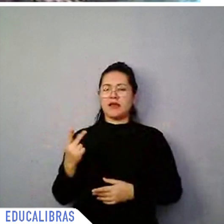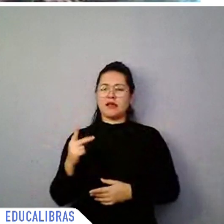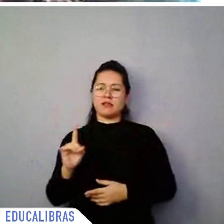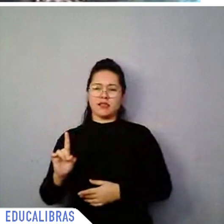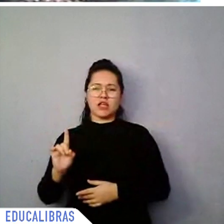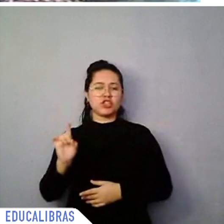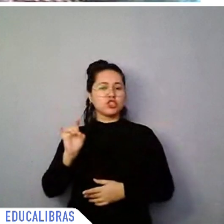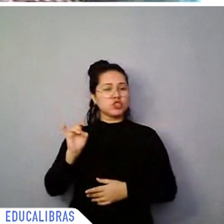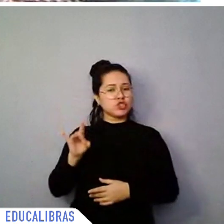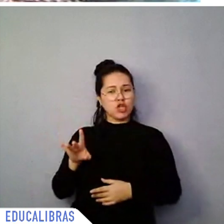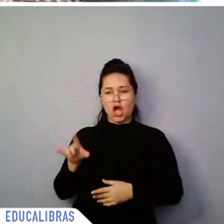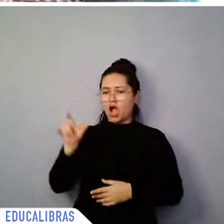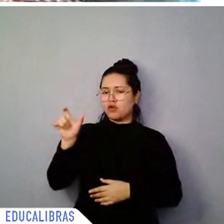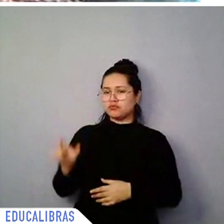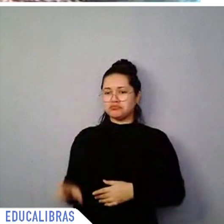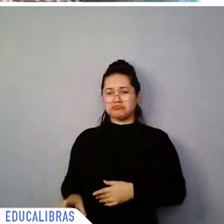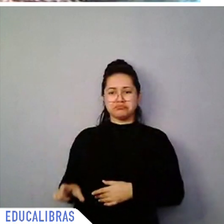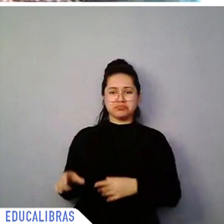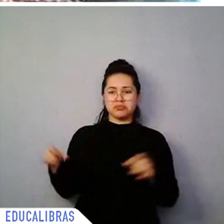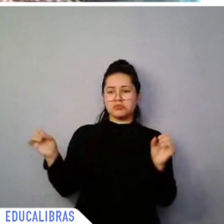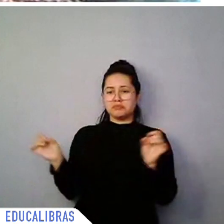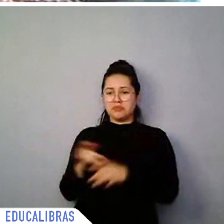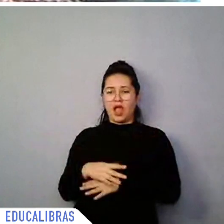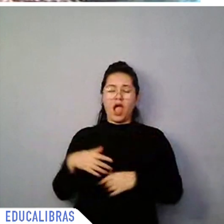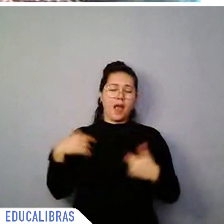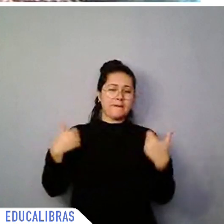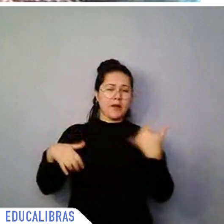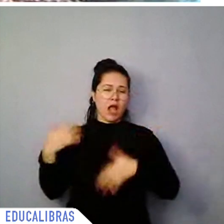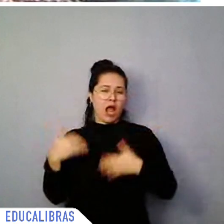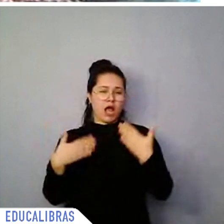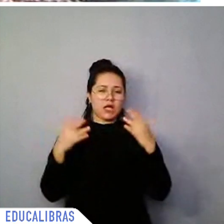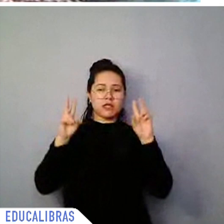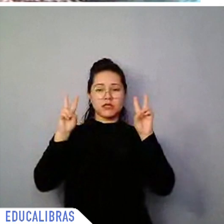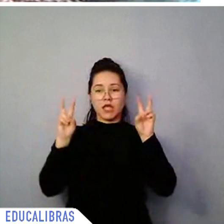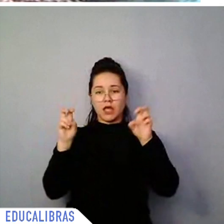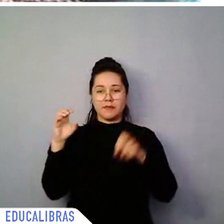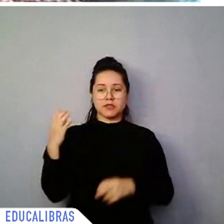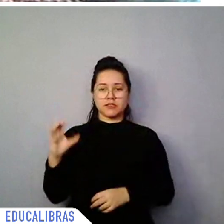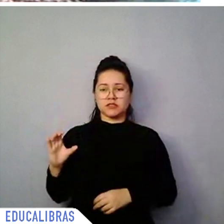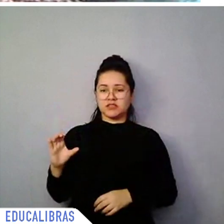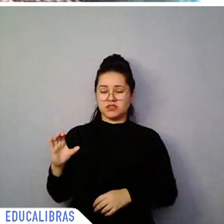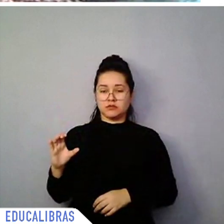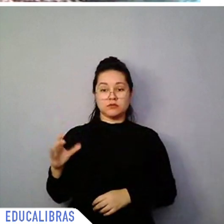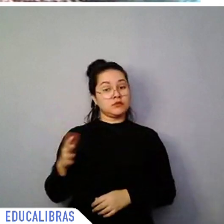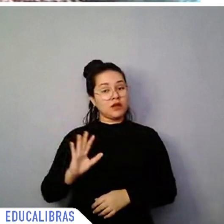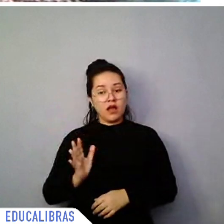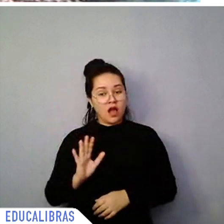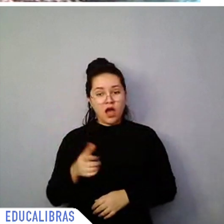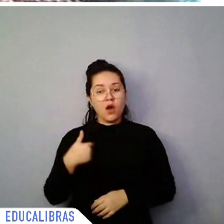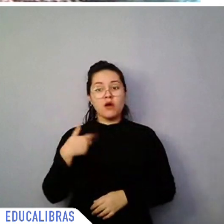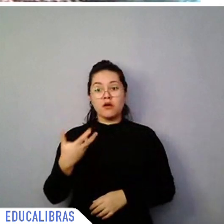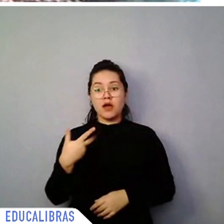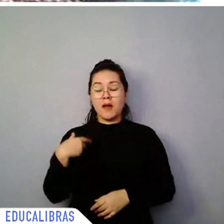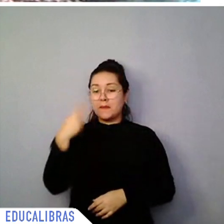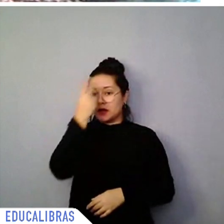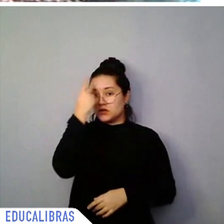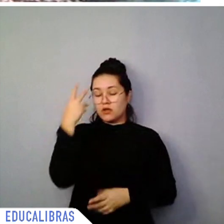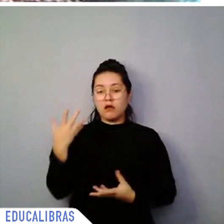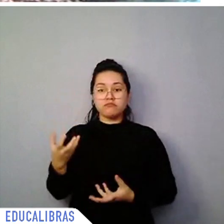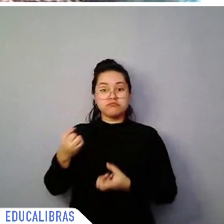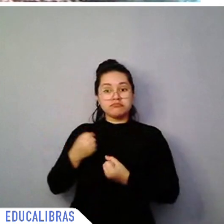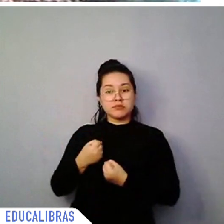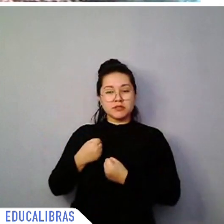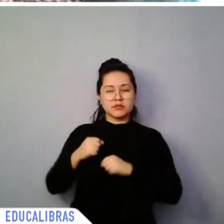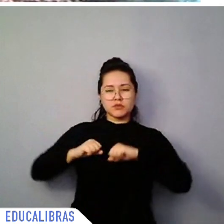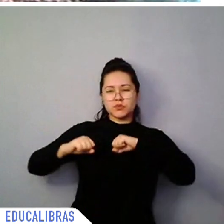from this ivory tower where only researchers and professors discuss this kind